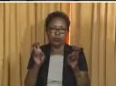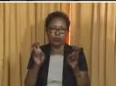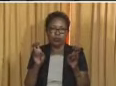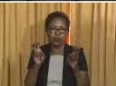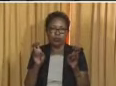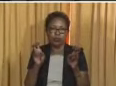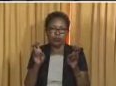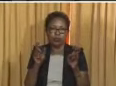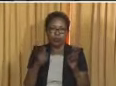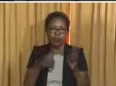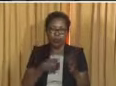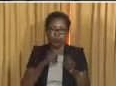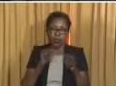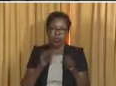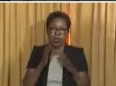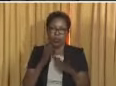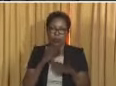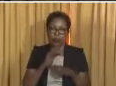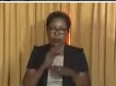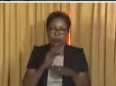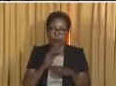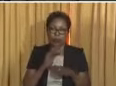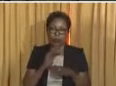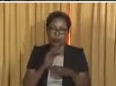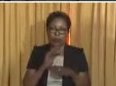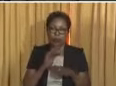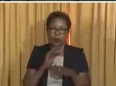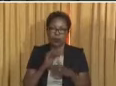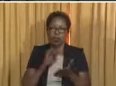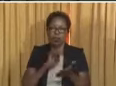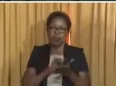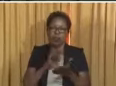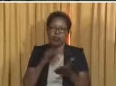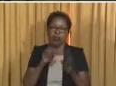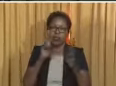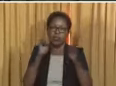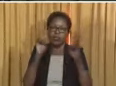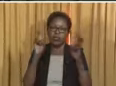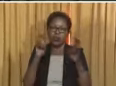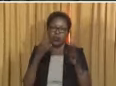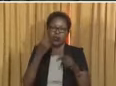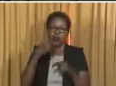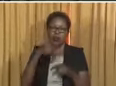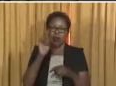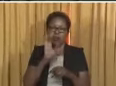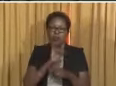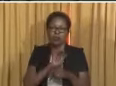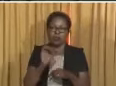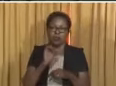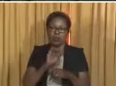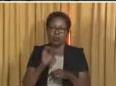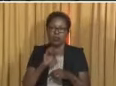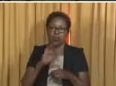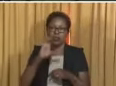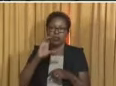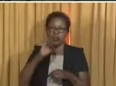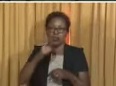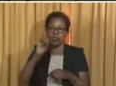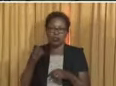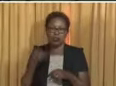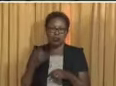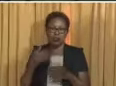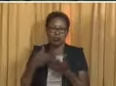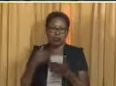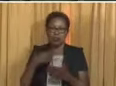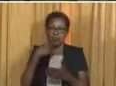I do agree that the issue is not ripe, like the Chief Justice has stated.